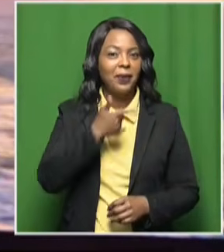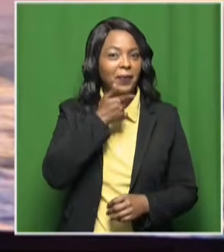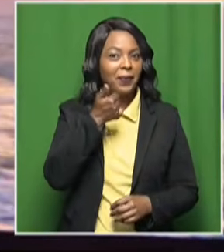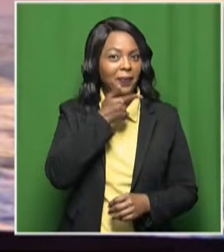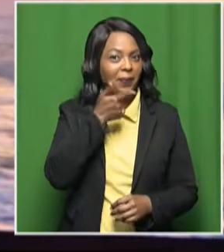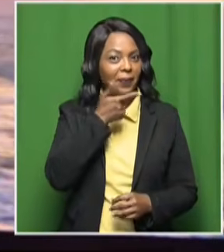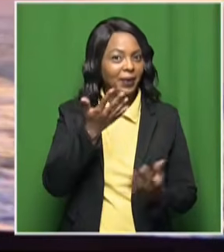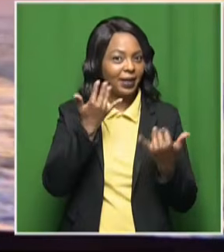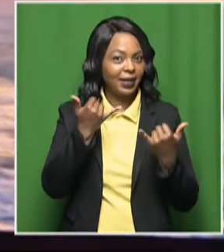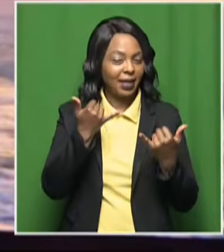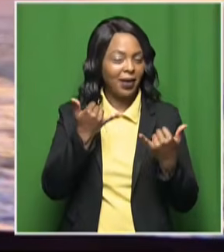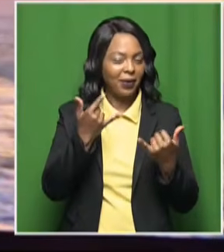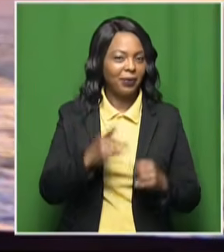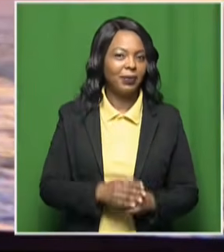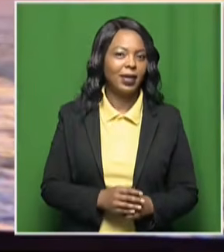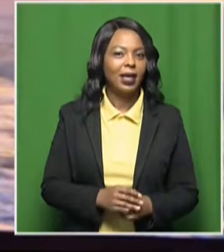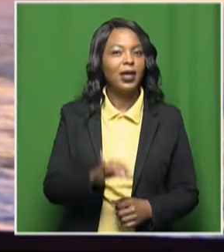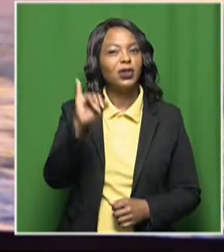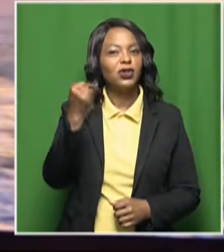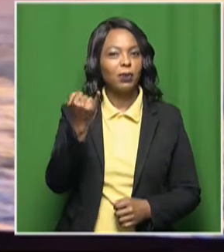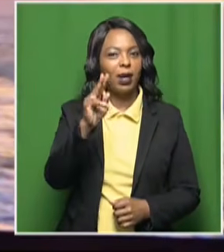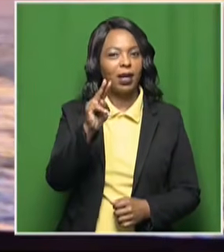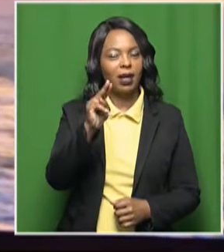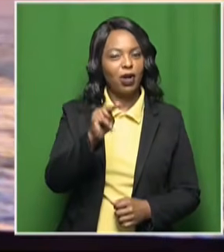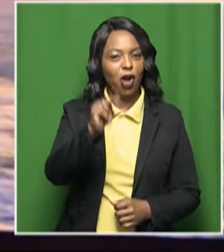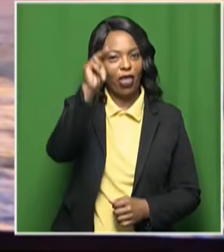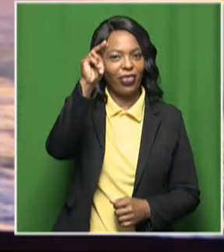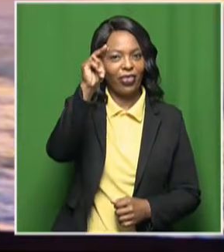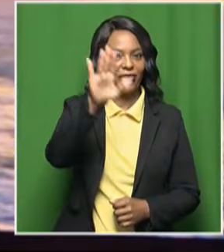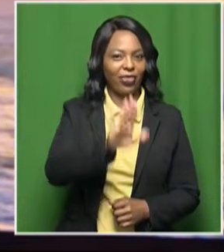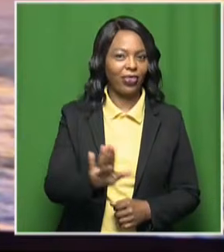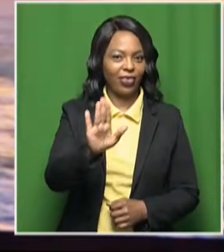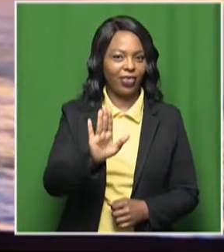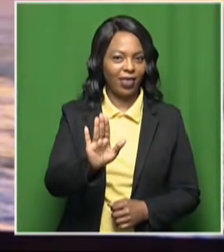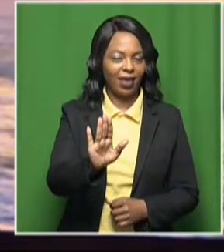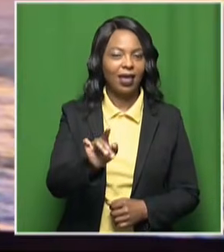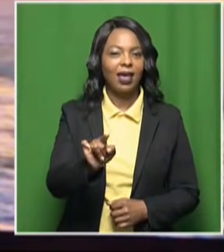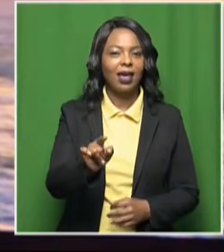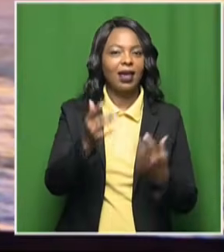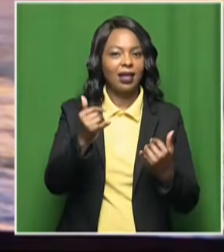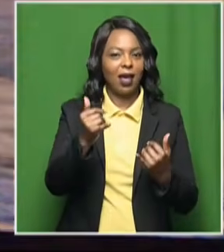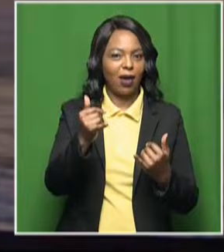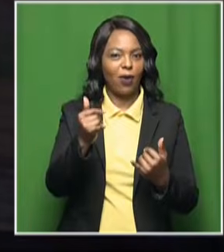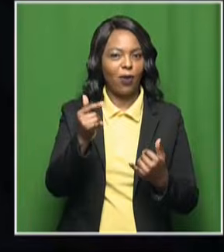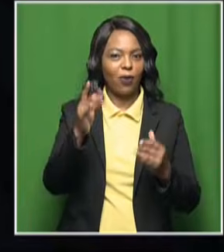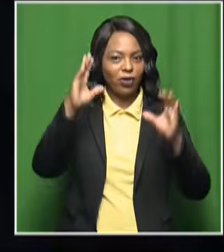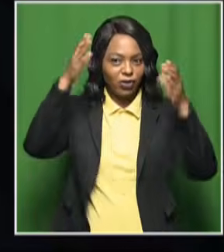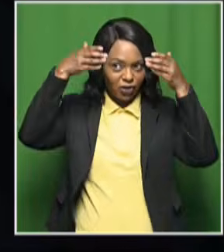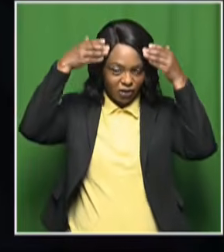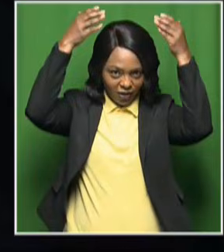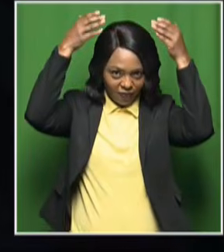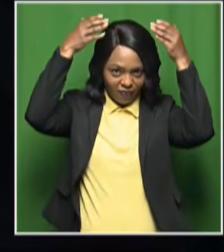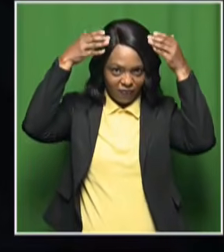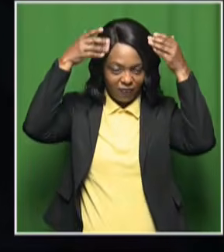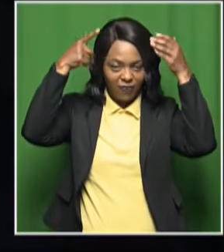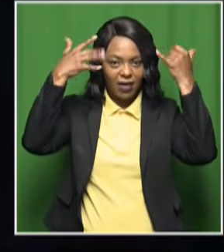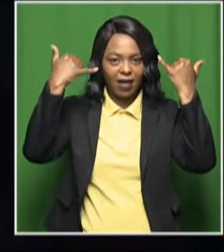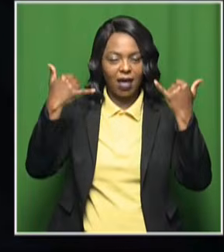the sun to. Johannesburg North is where Leanne is this morning. Now, she's with Chef Nontuthuko Dube.